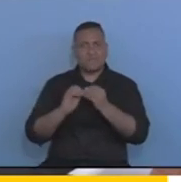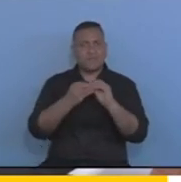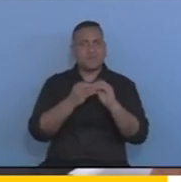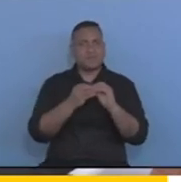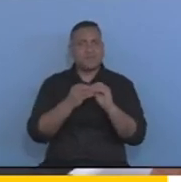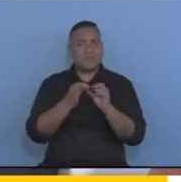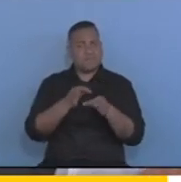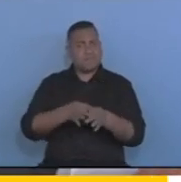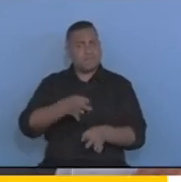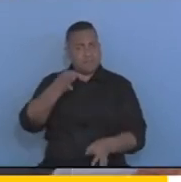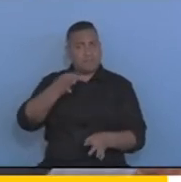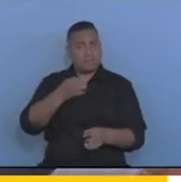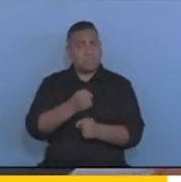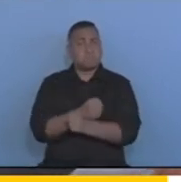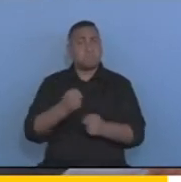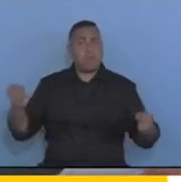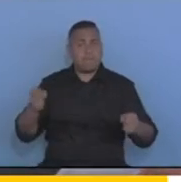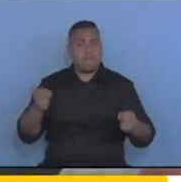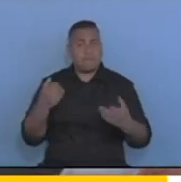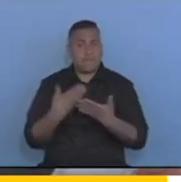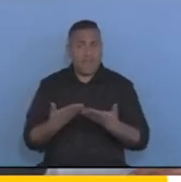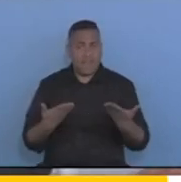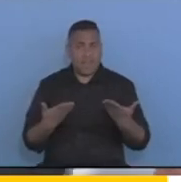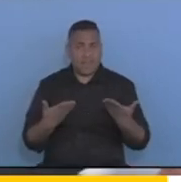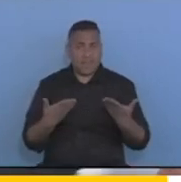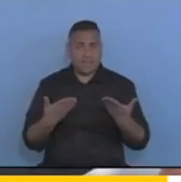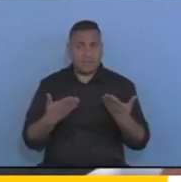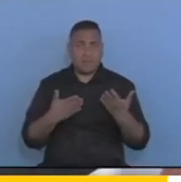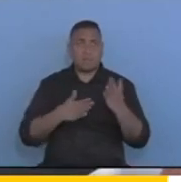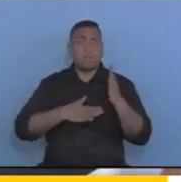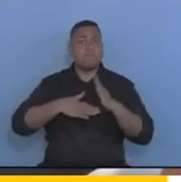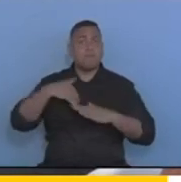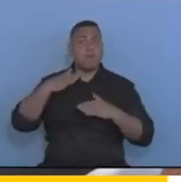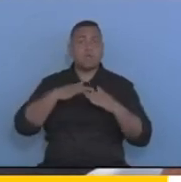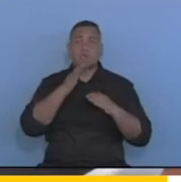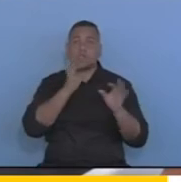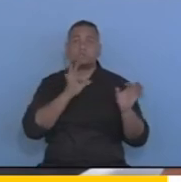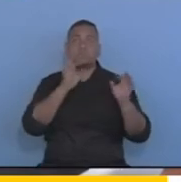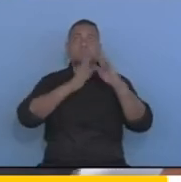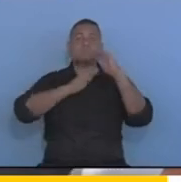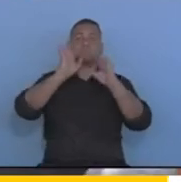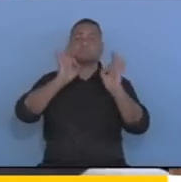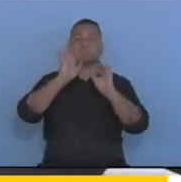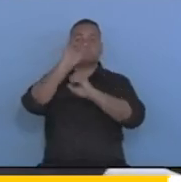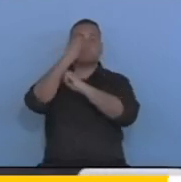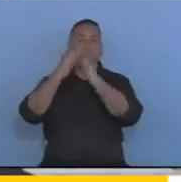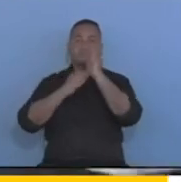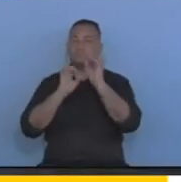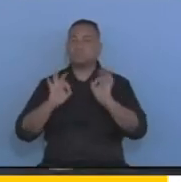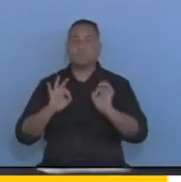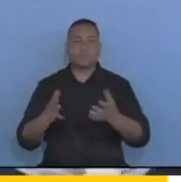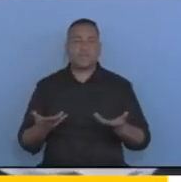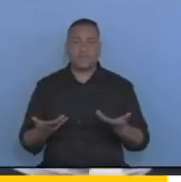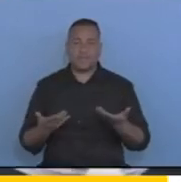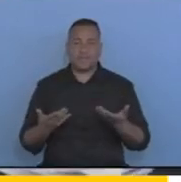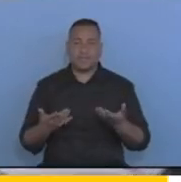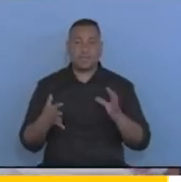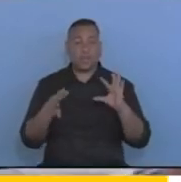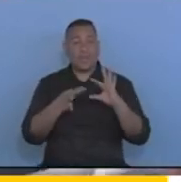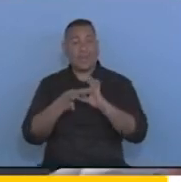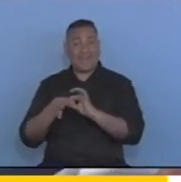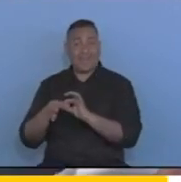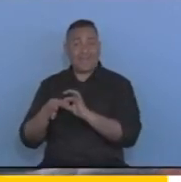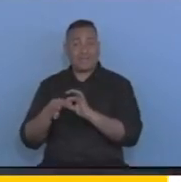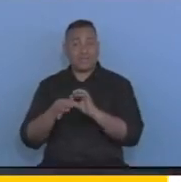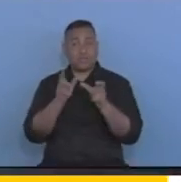or homes or buildings to not function properly. Yeah, very which is important. The important thing. Now, in terms of this, there are students looking at this, mom